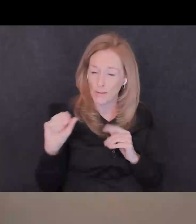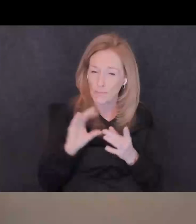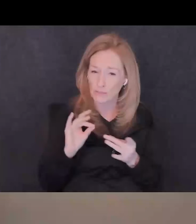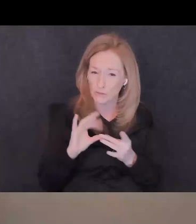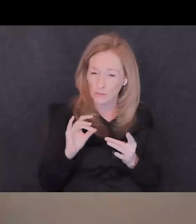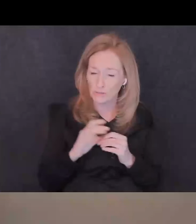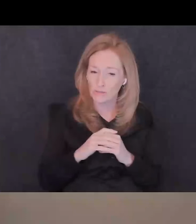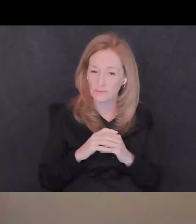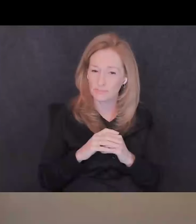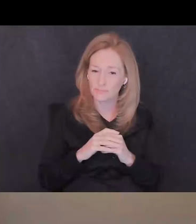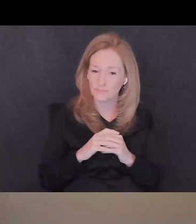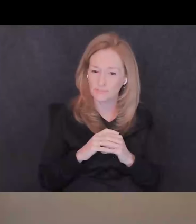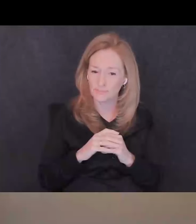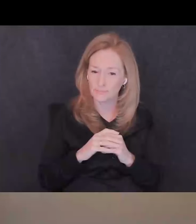the